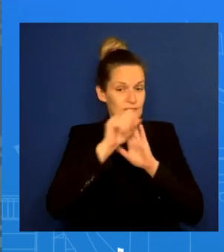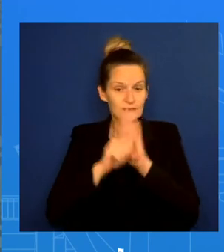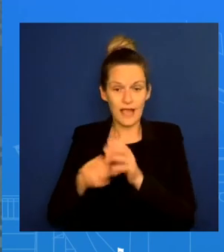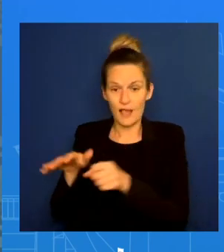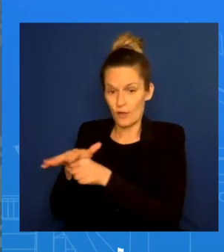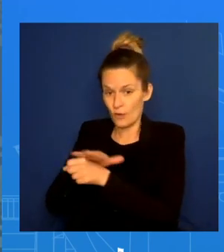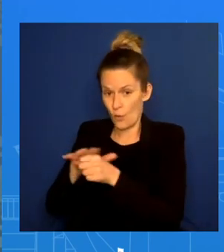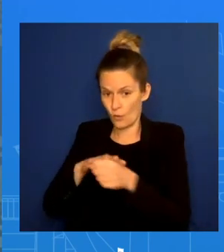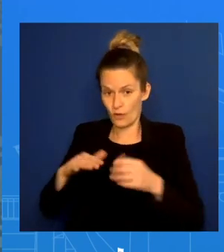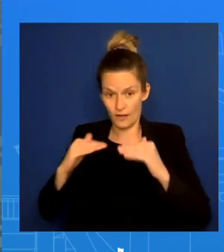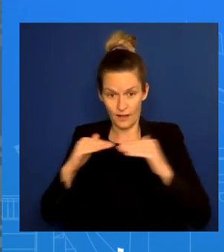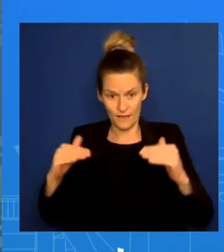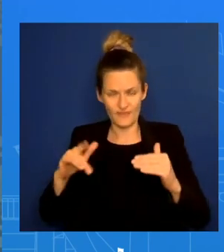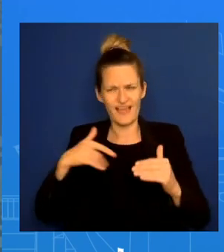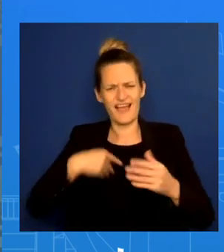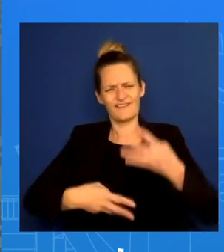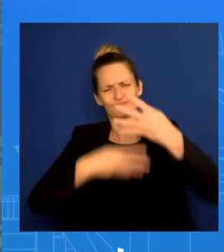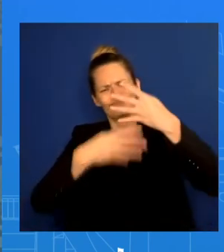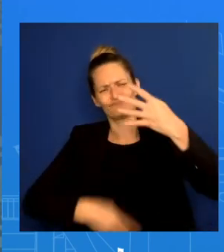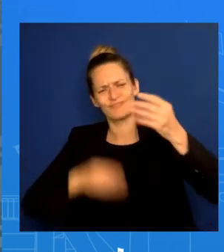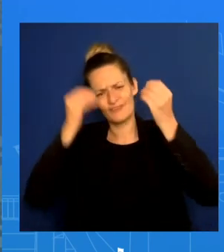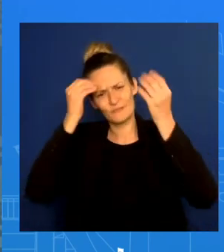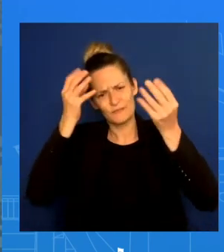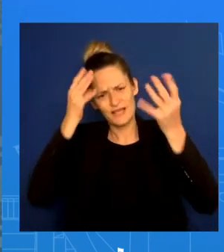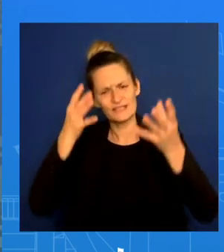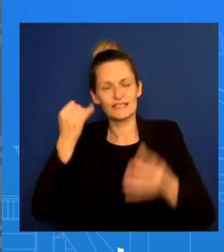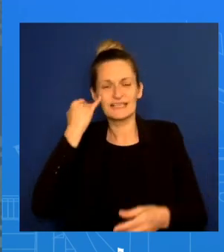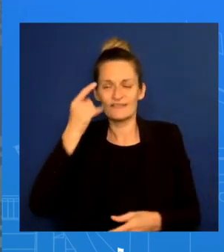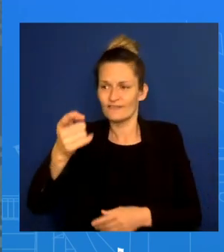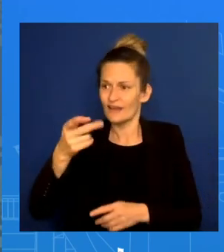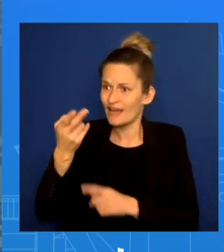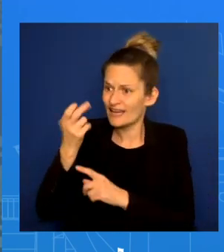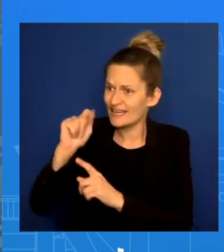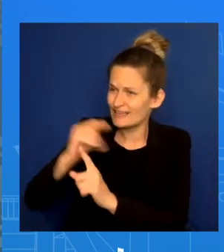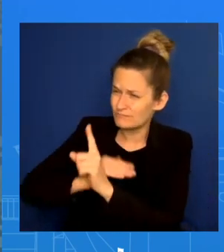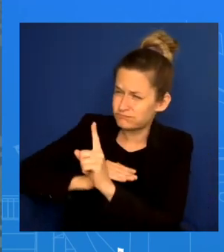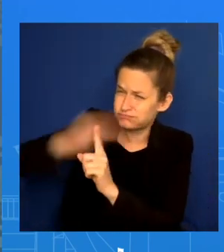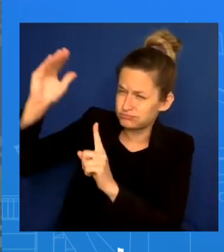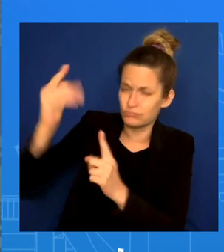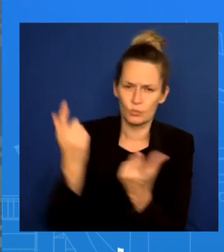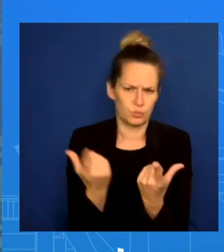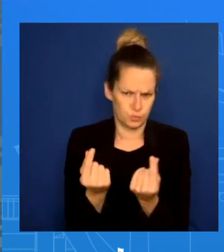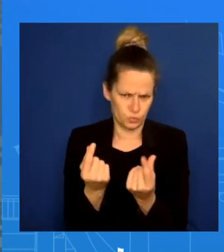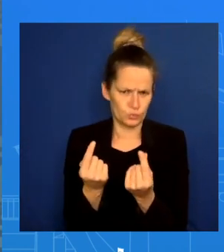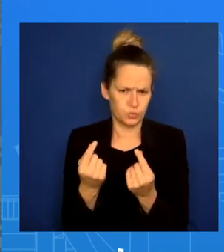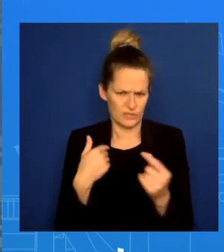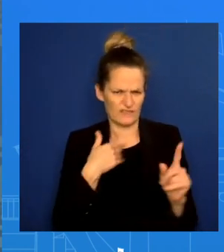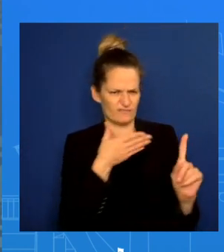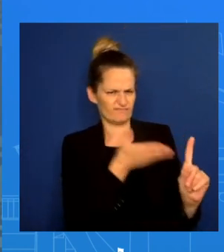additional actions to lower electricity bills and maintain an affordable energy supply to cool homes.